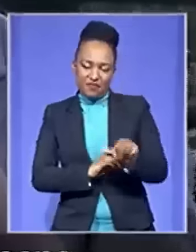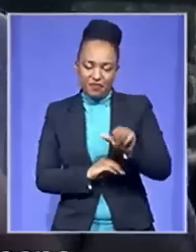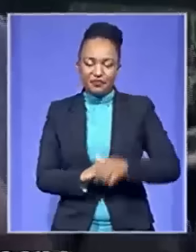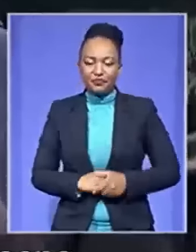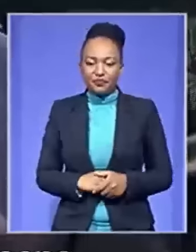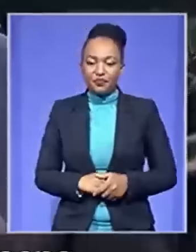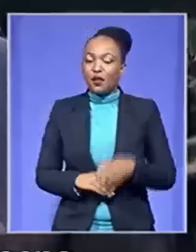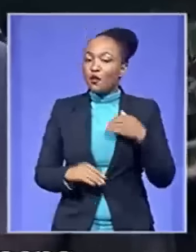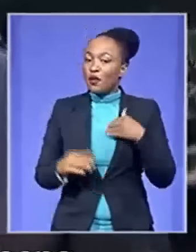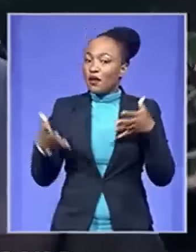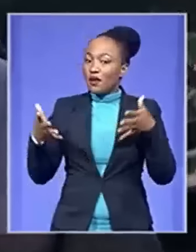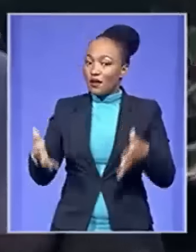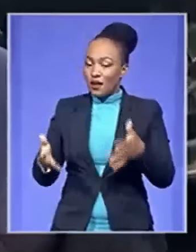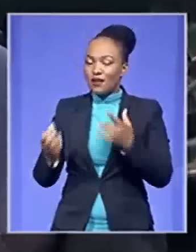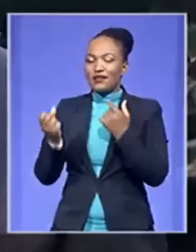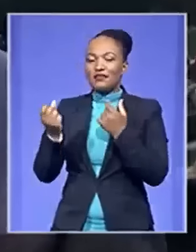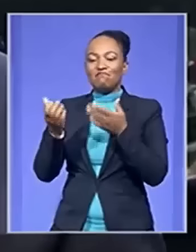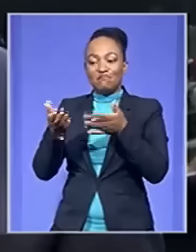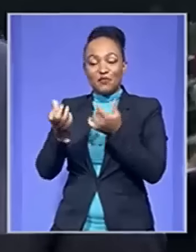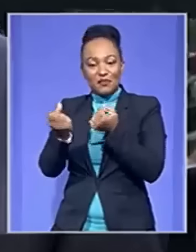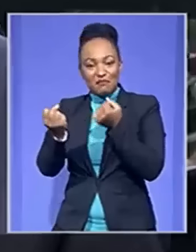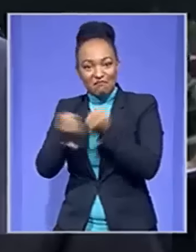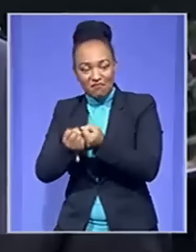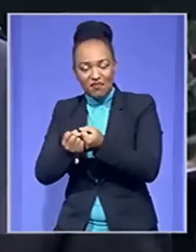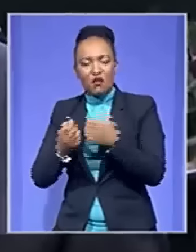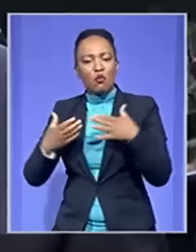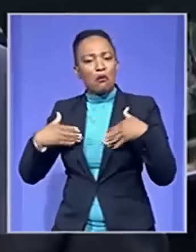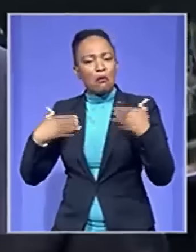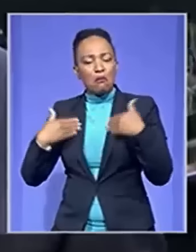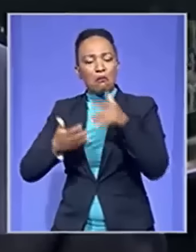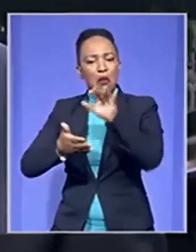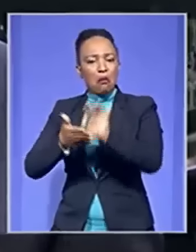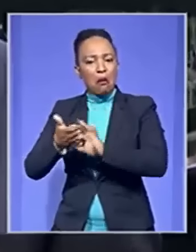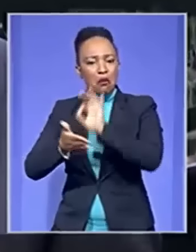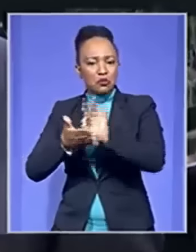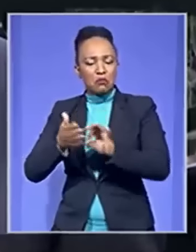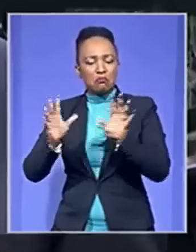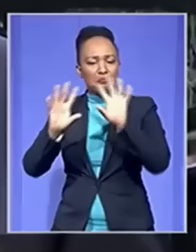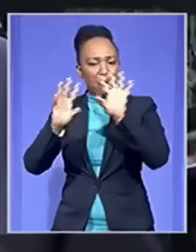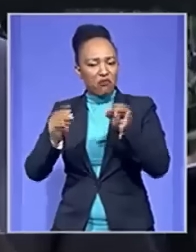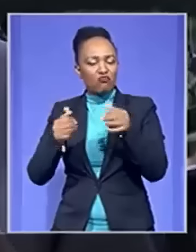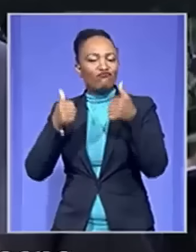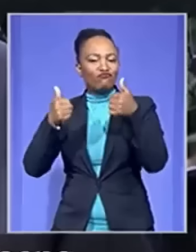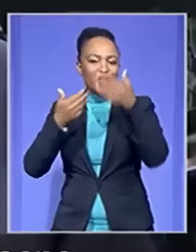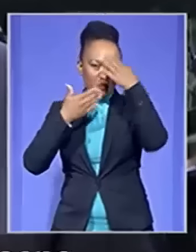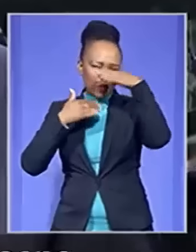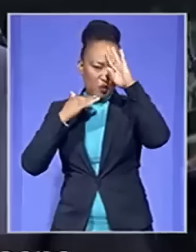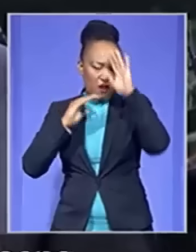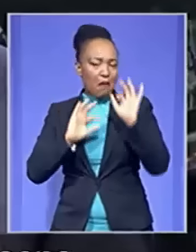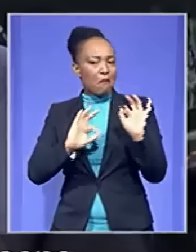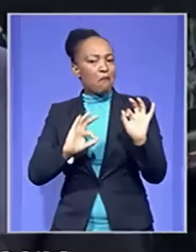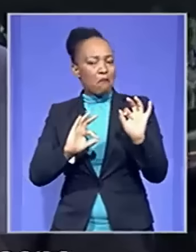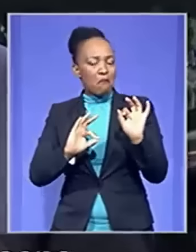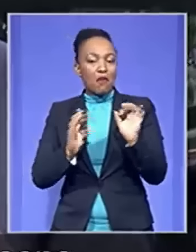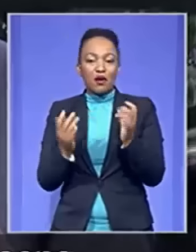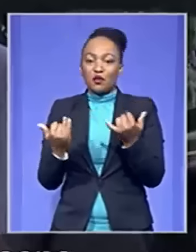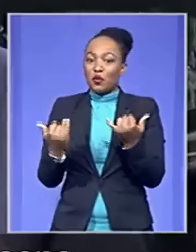are very happy that the elections have gone very well here in Botswana, and today they